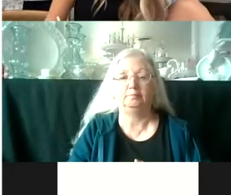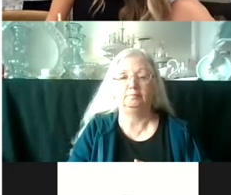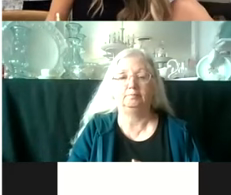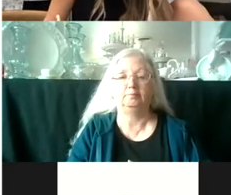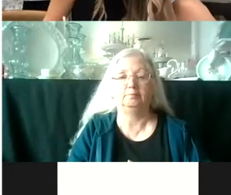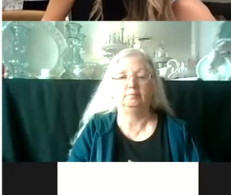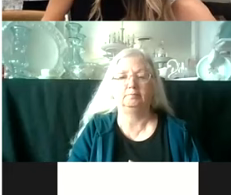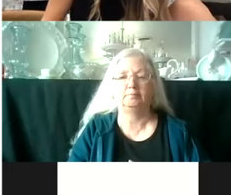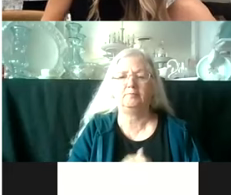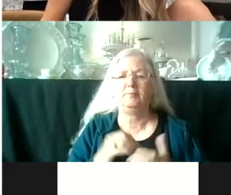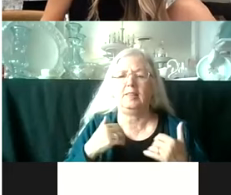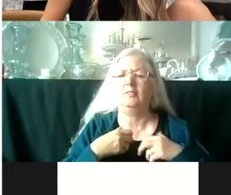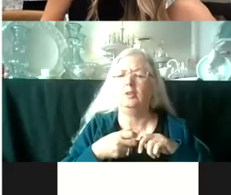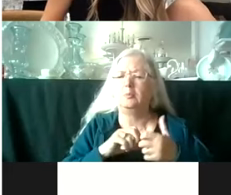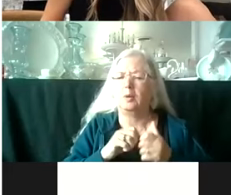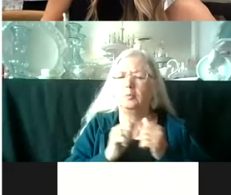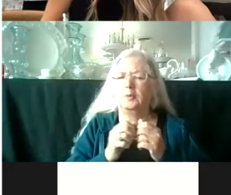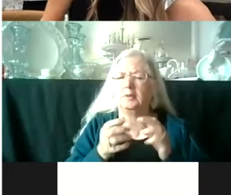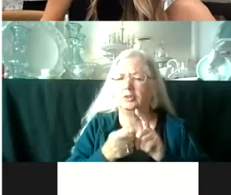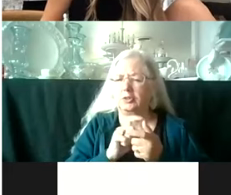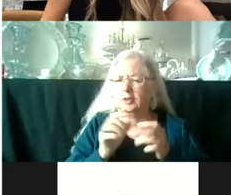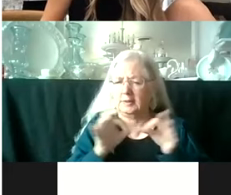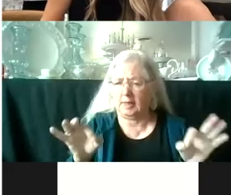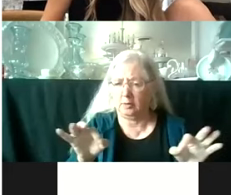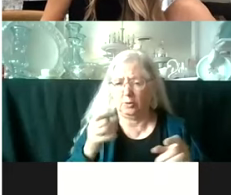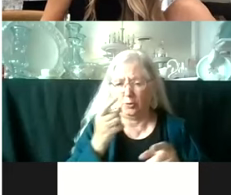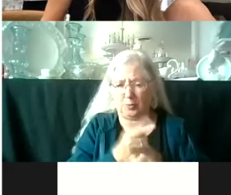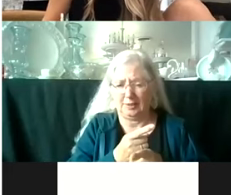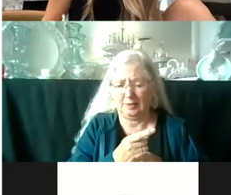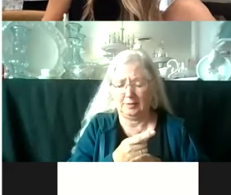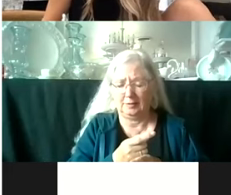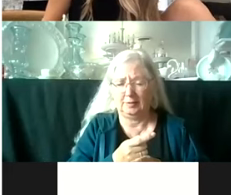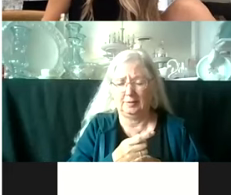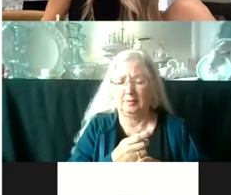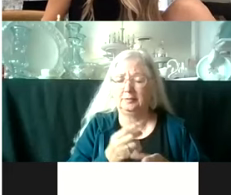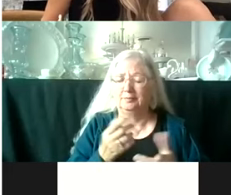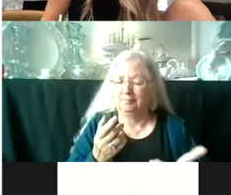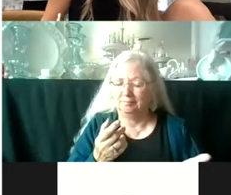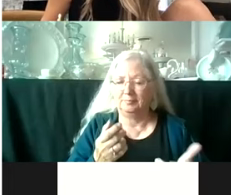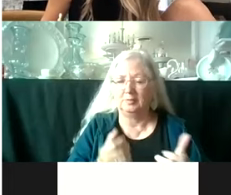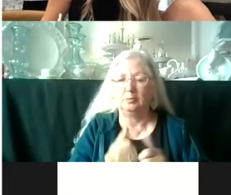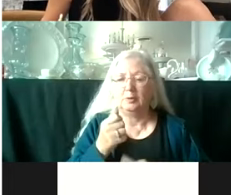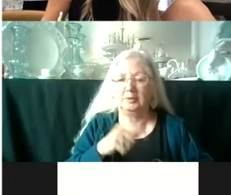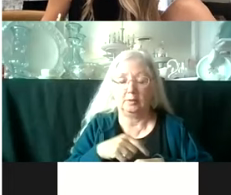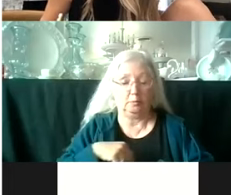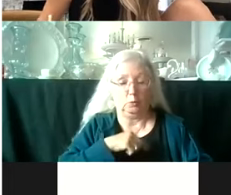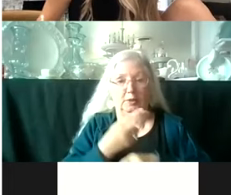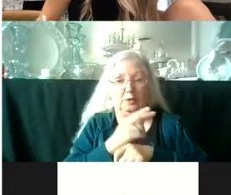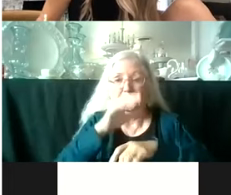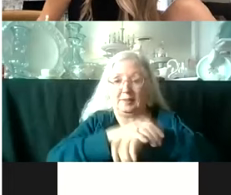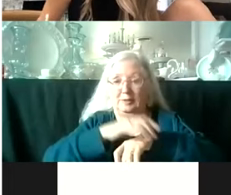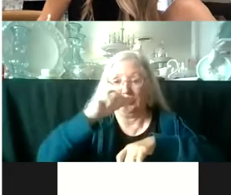But we have a problem with changing the language, right? We, for the most part, use English in this